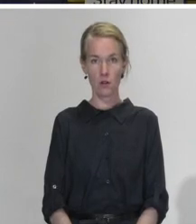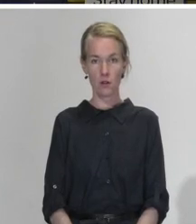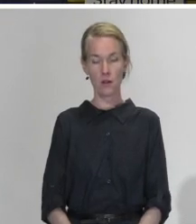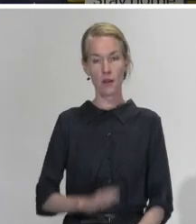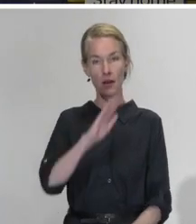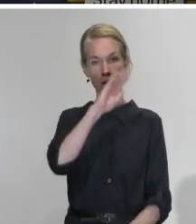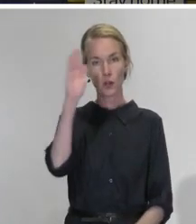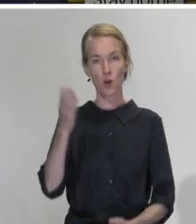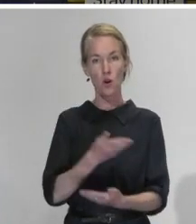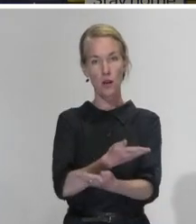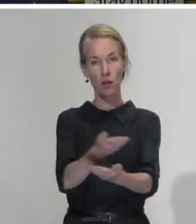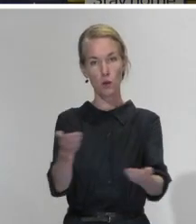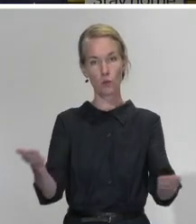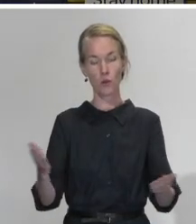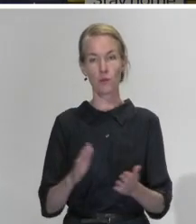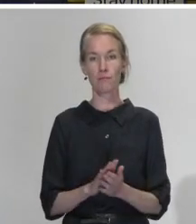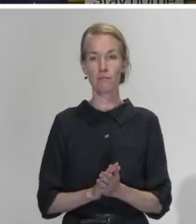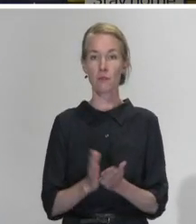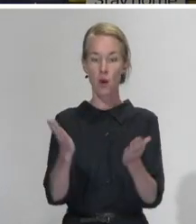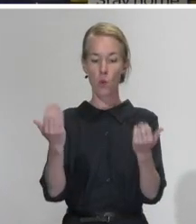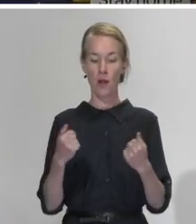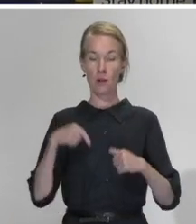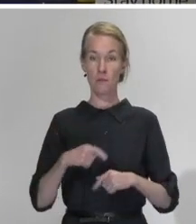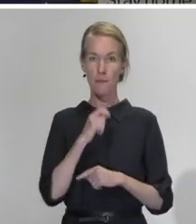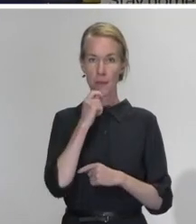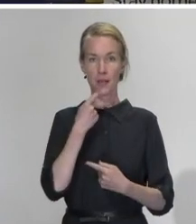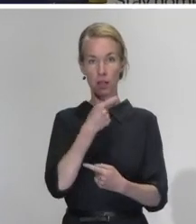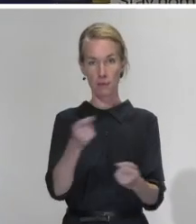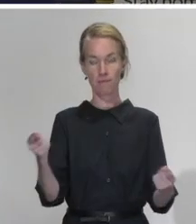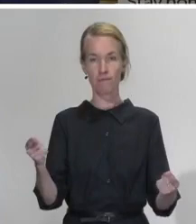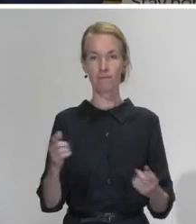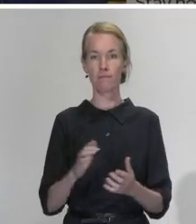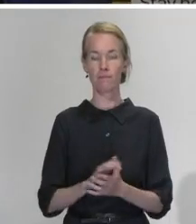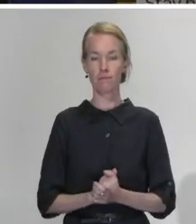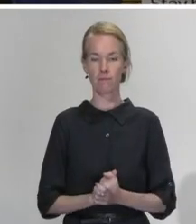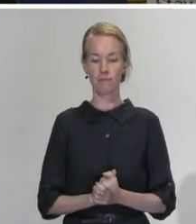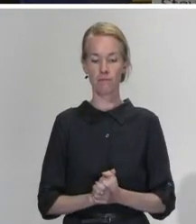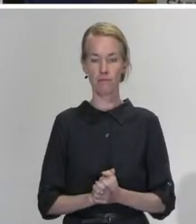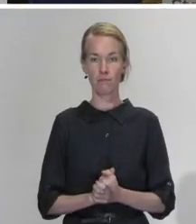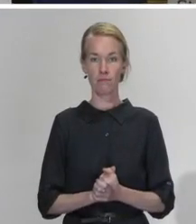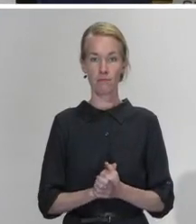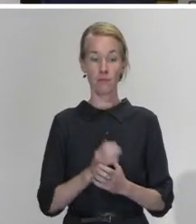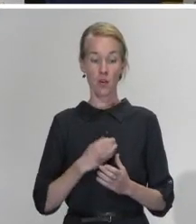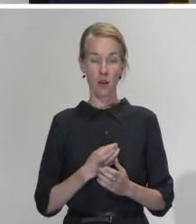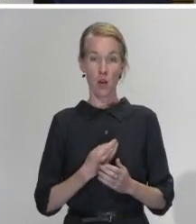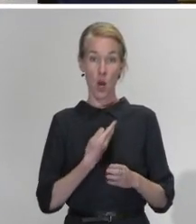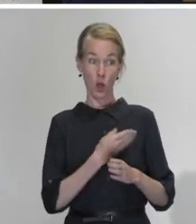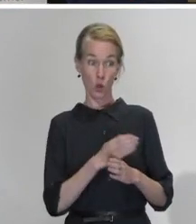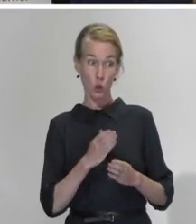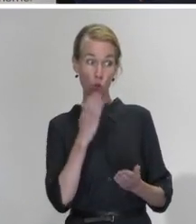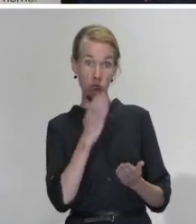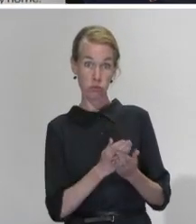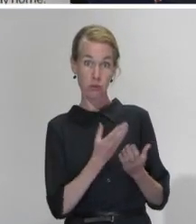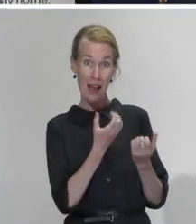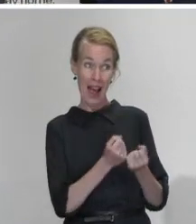Kia ora koutou katoa and welcome to today's briefing. There are 49 new confirmed cases